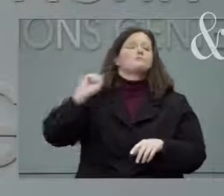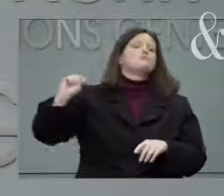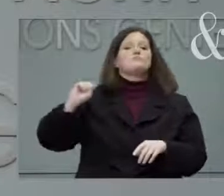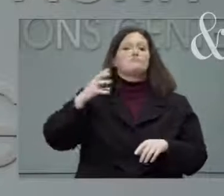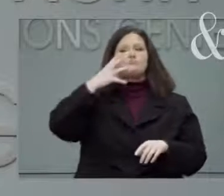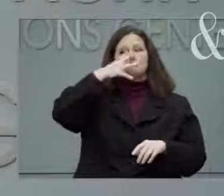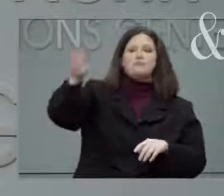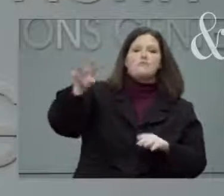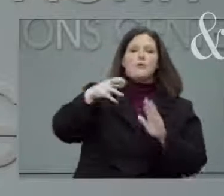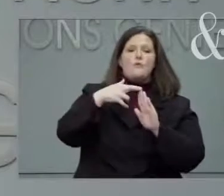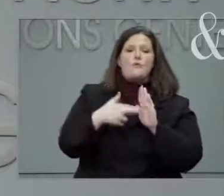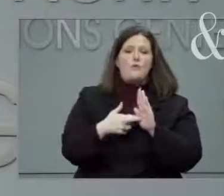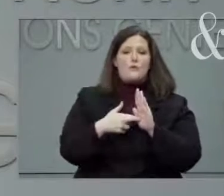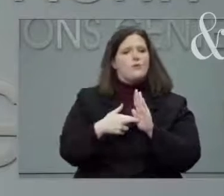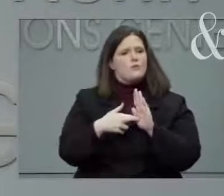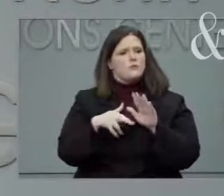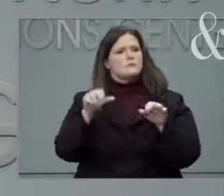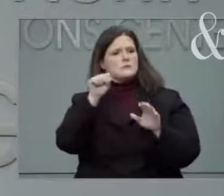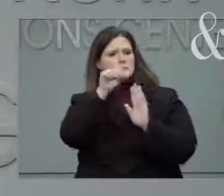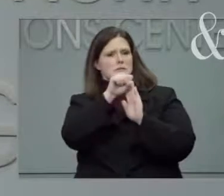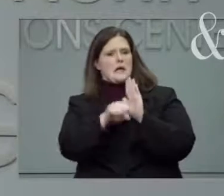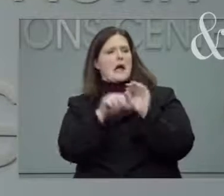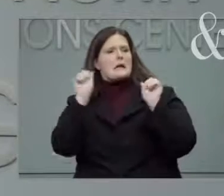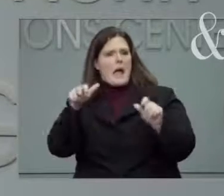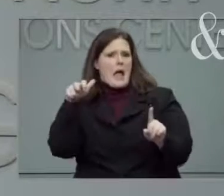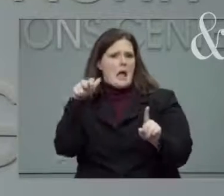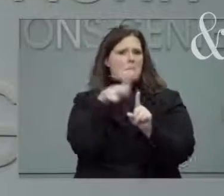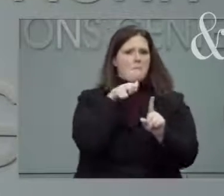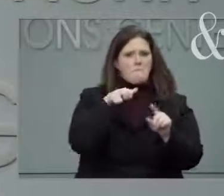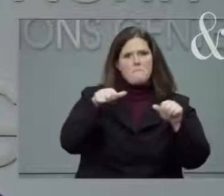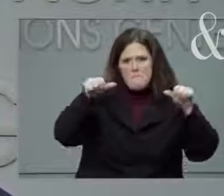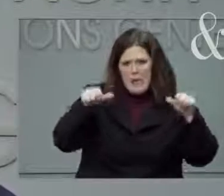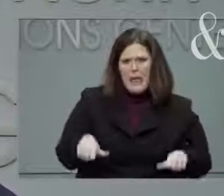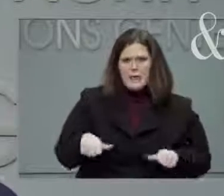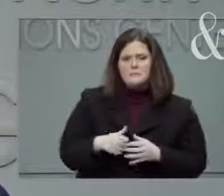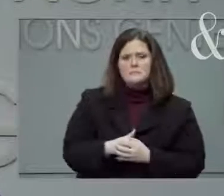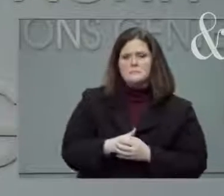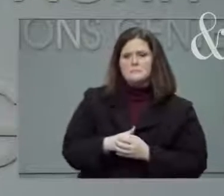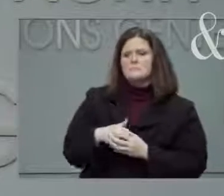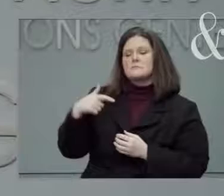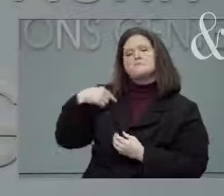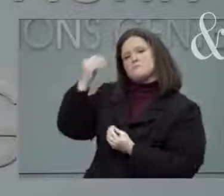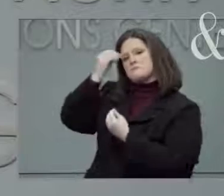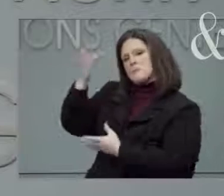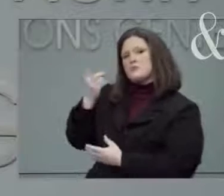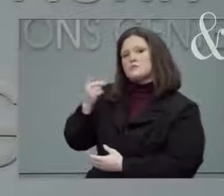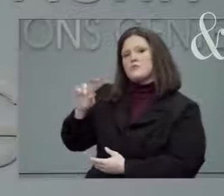the state can use that process. But I will let Dr. Cohen expound on that.